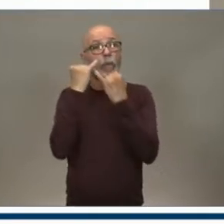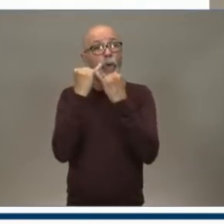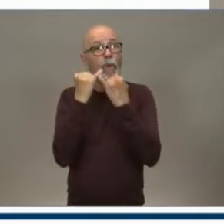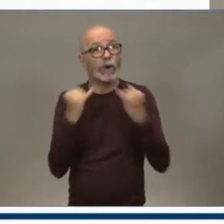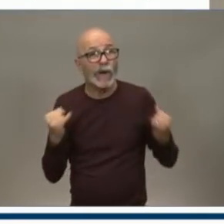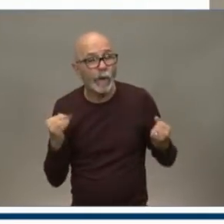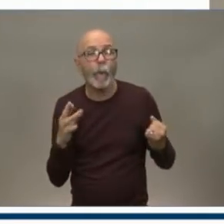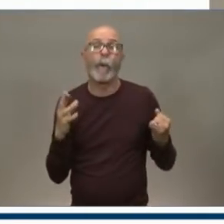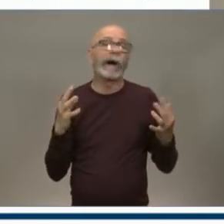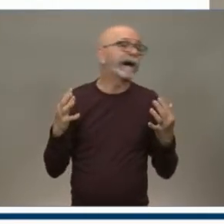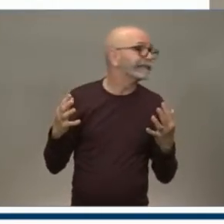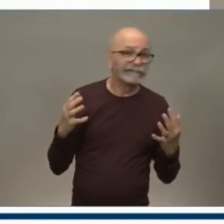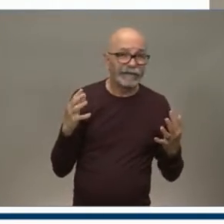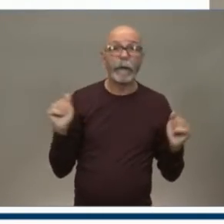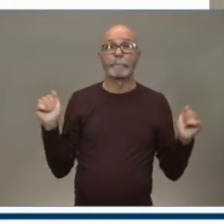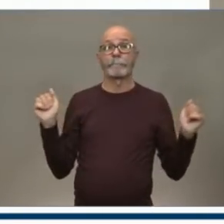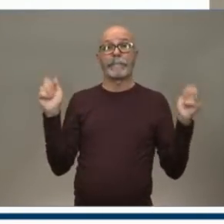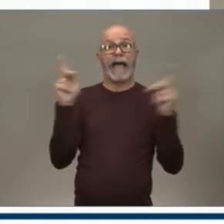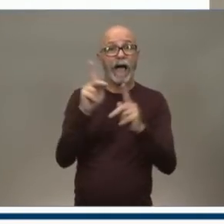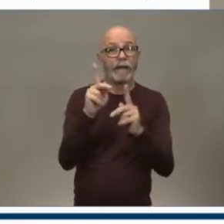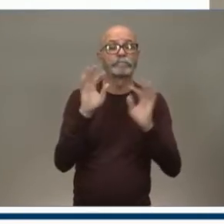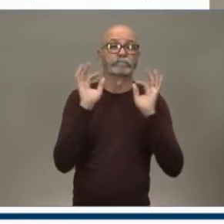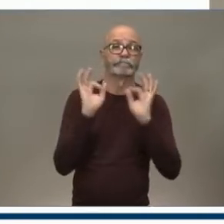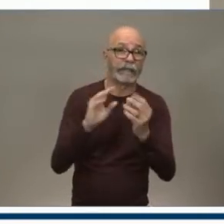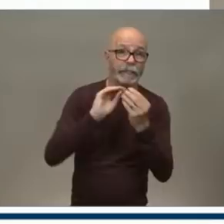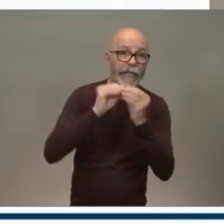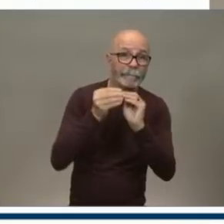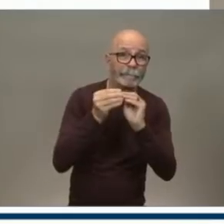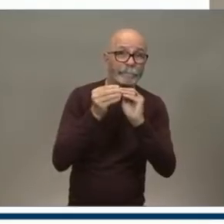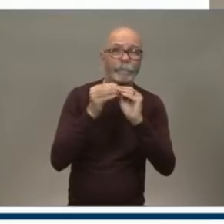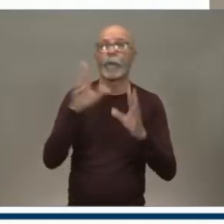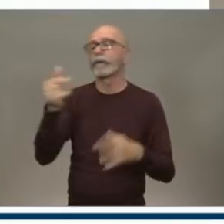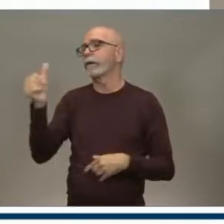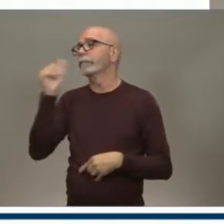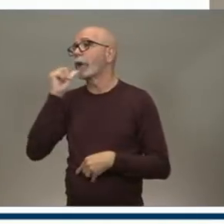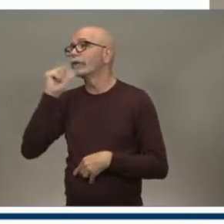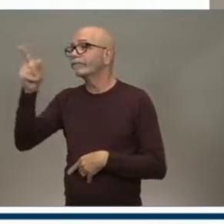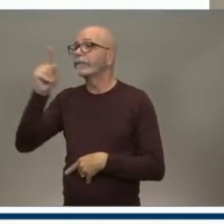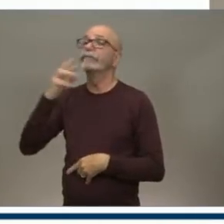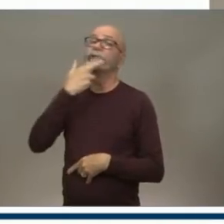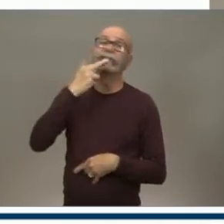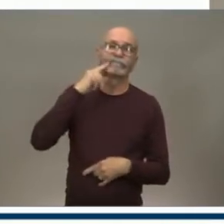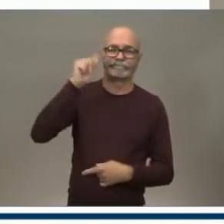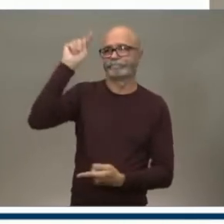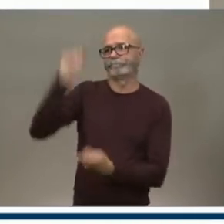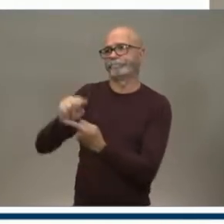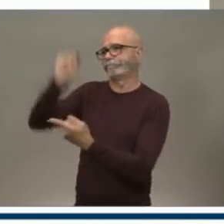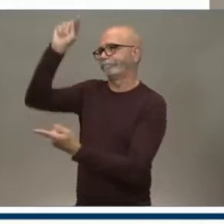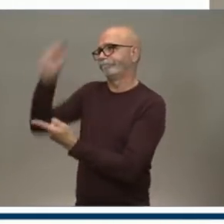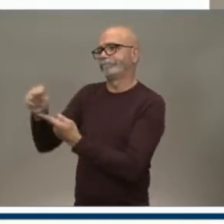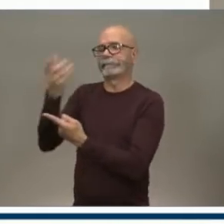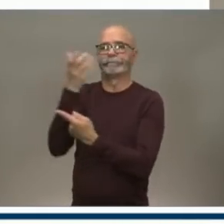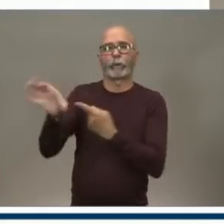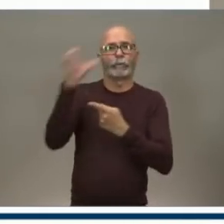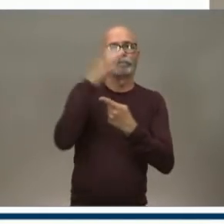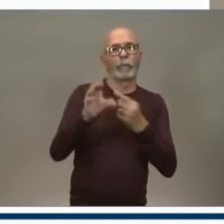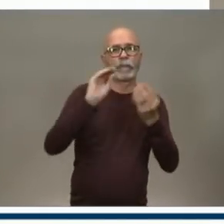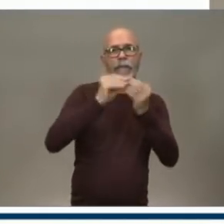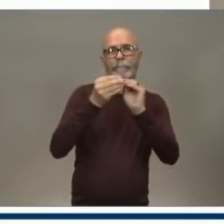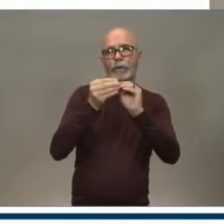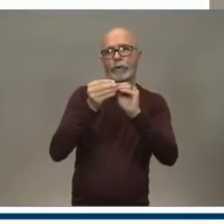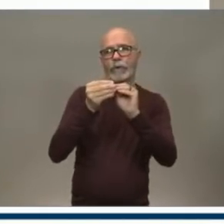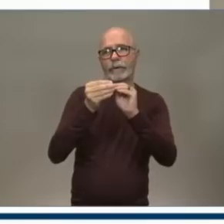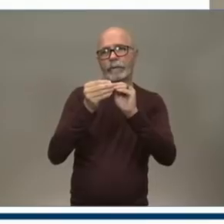of consequences around whether it's employment or another thing, so we need to do that thoughtfully, but we're certainly fully prepared to go